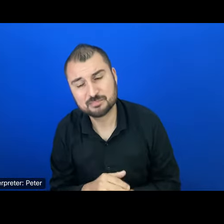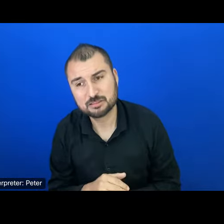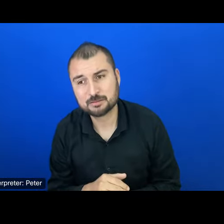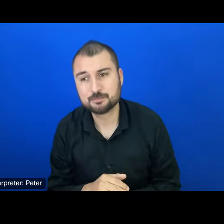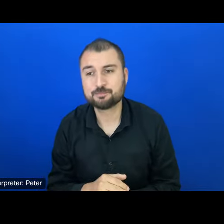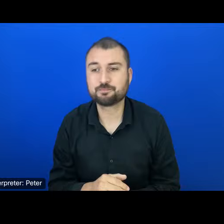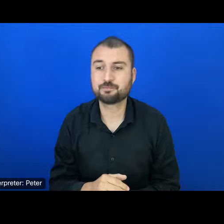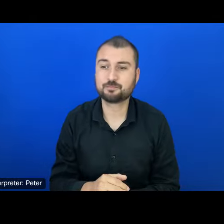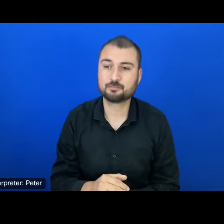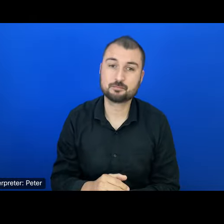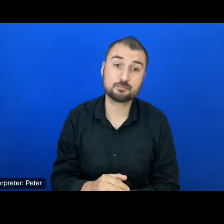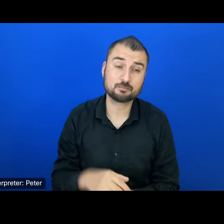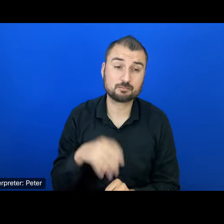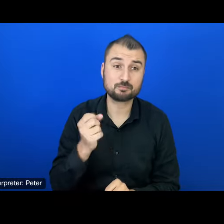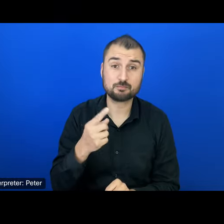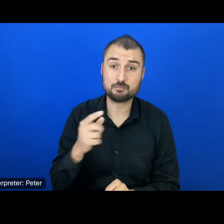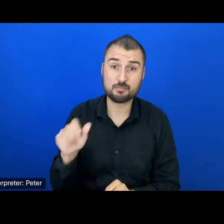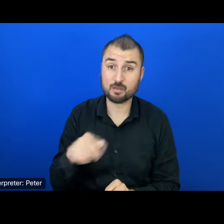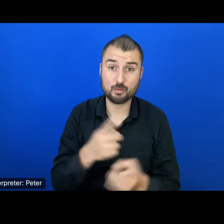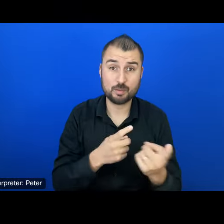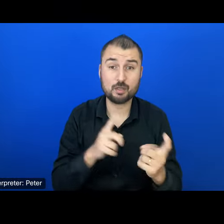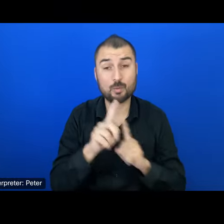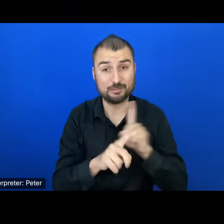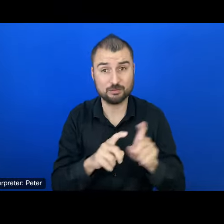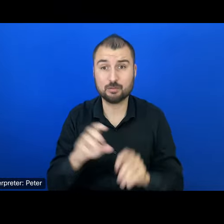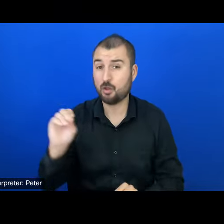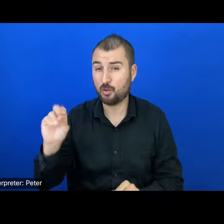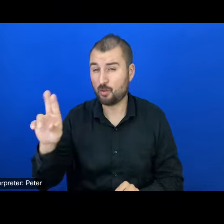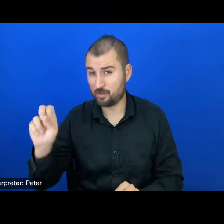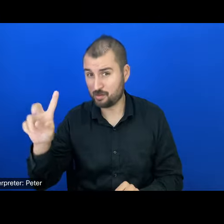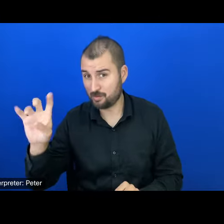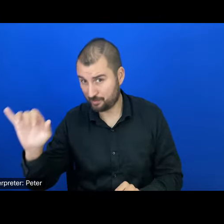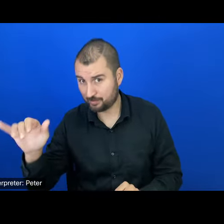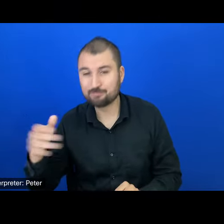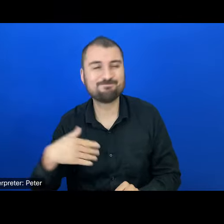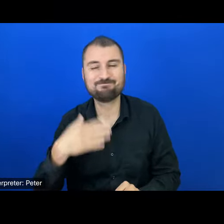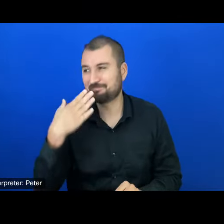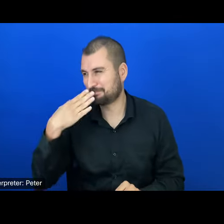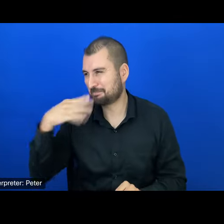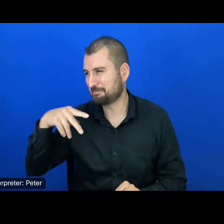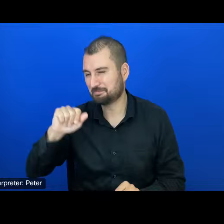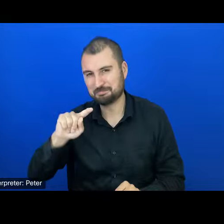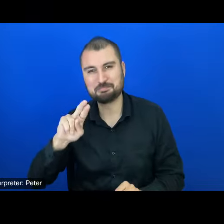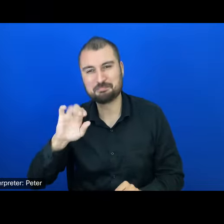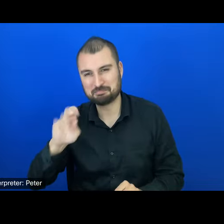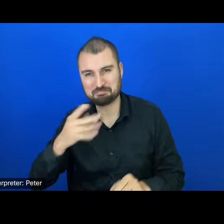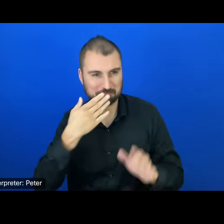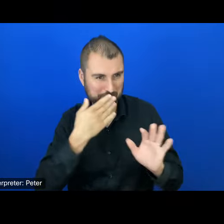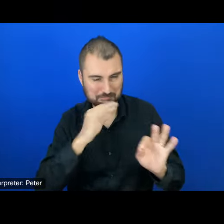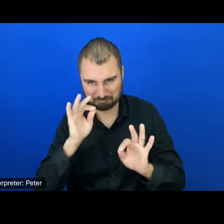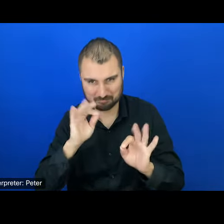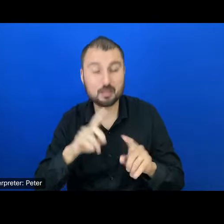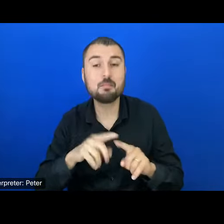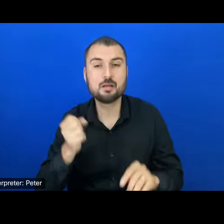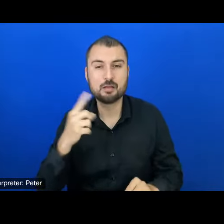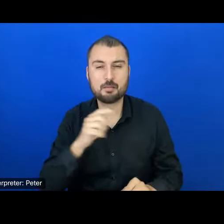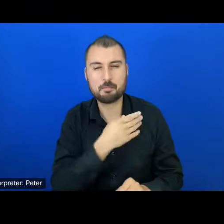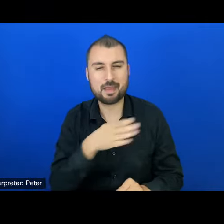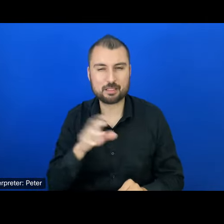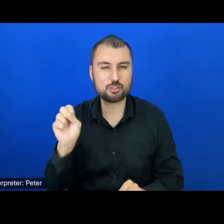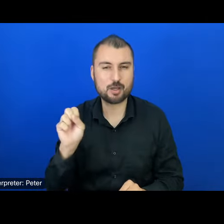Other questions? Mr. Osley? Thank you, and thank you, Patrick. Just back to the Shawnee Indian